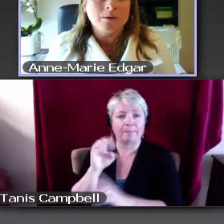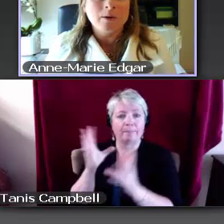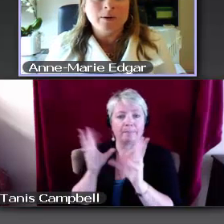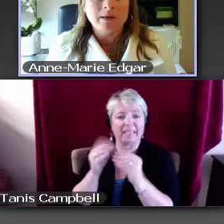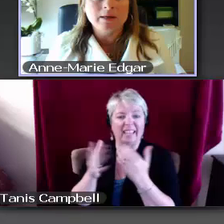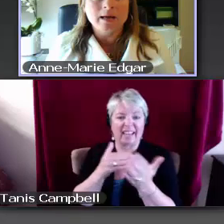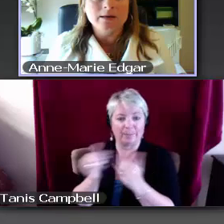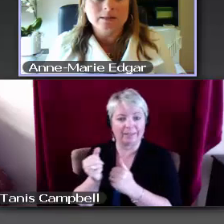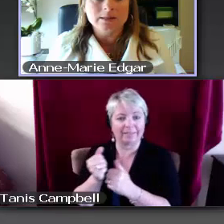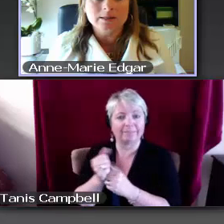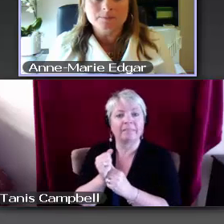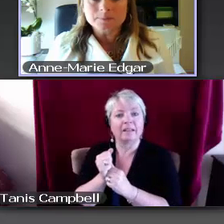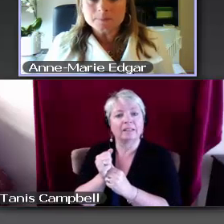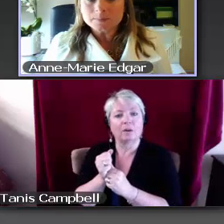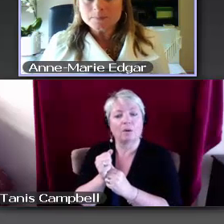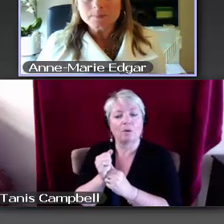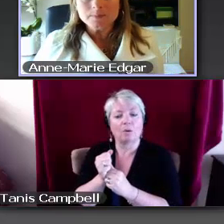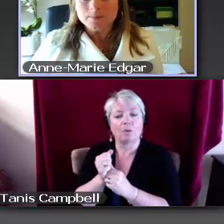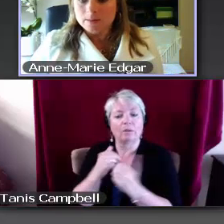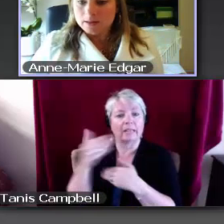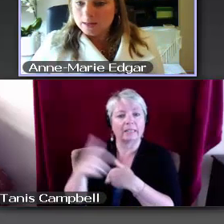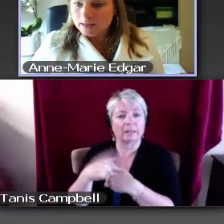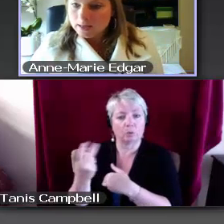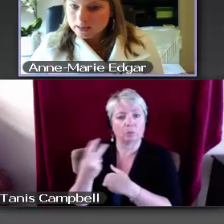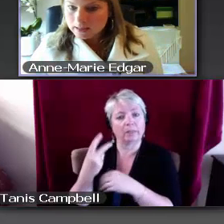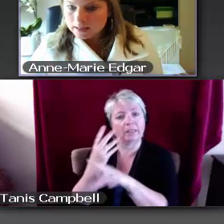discuss that when we meet next.